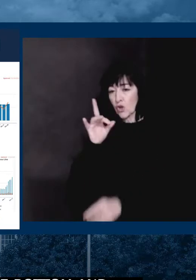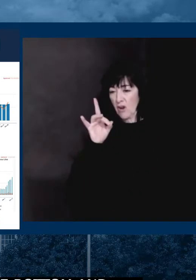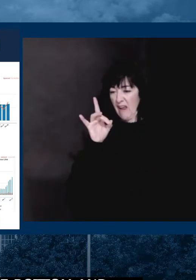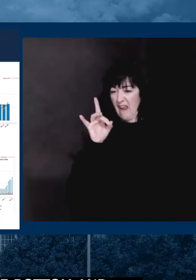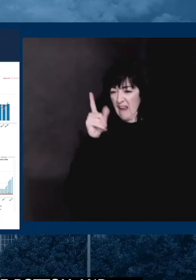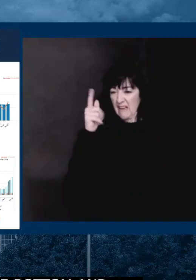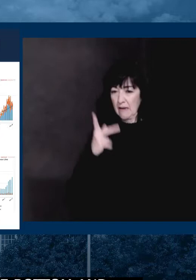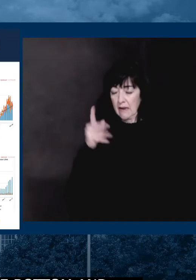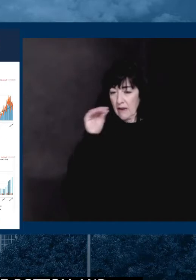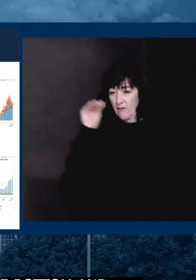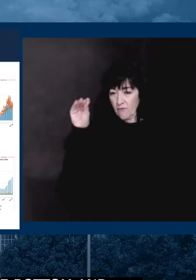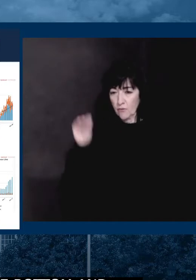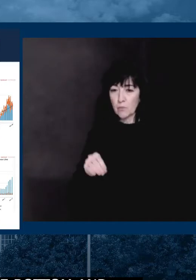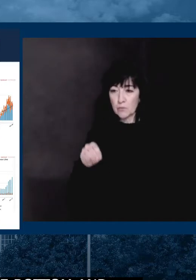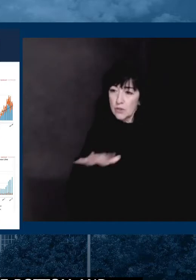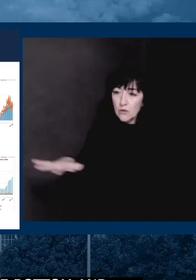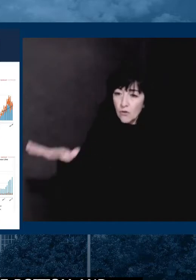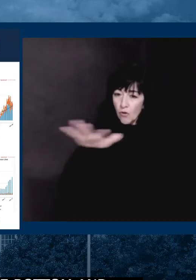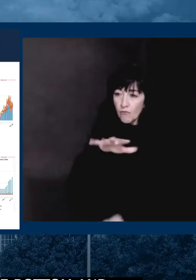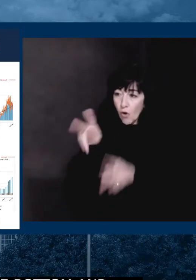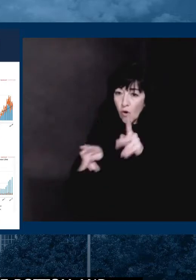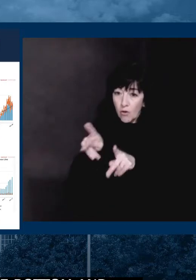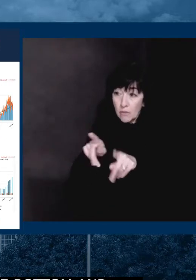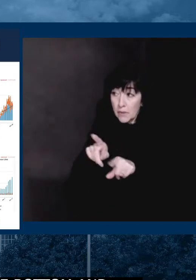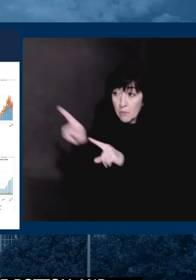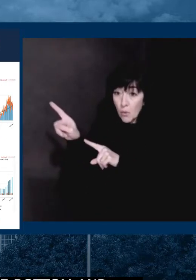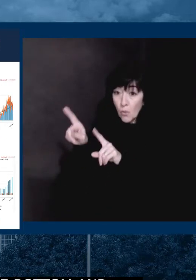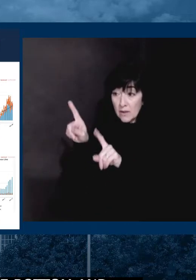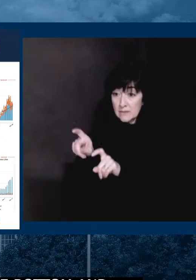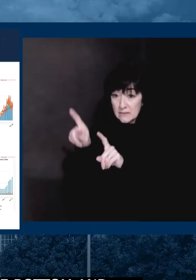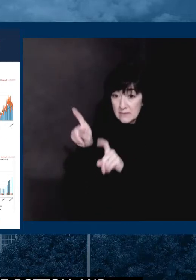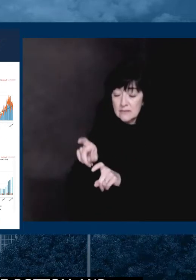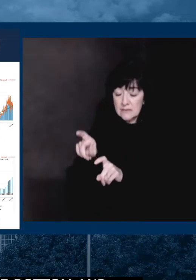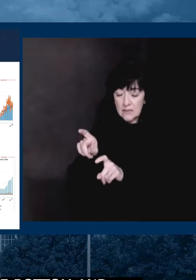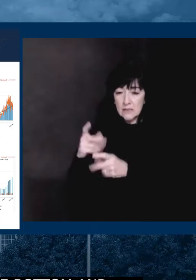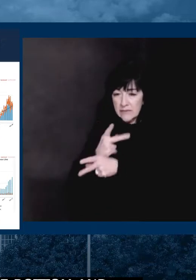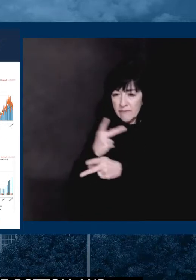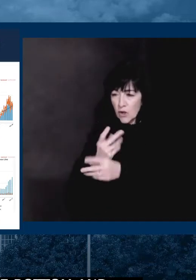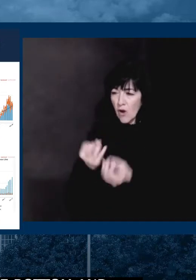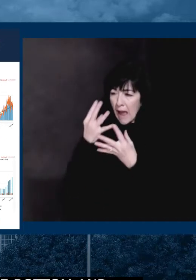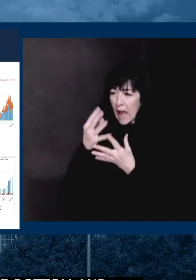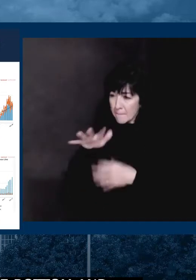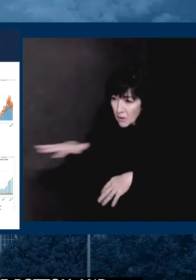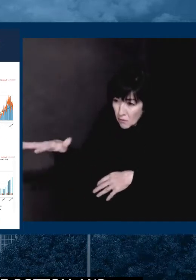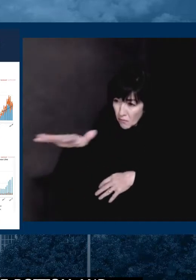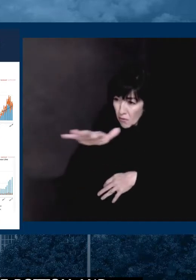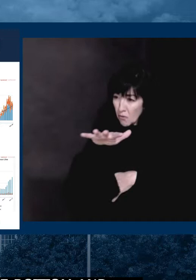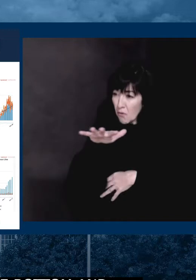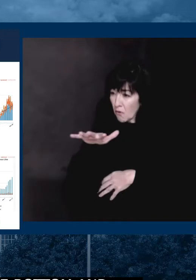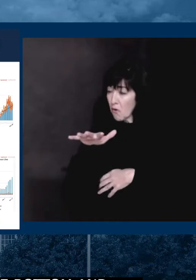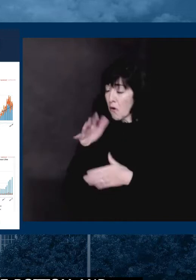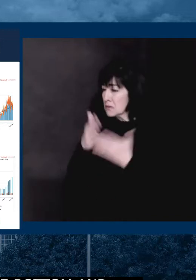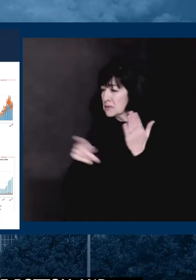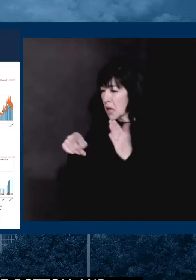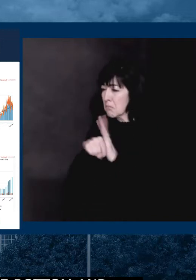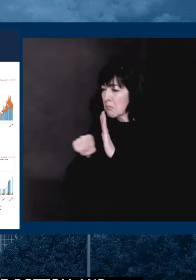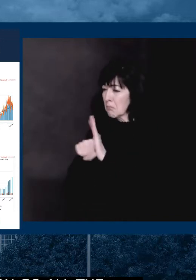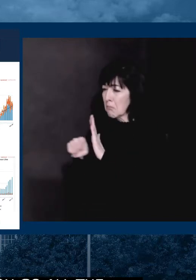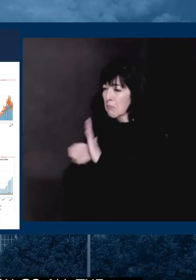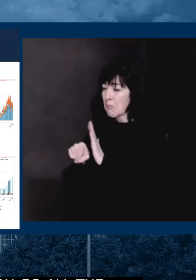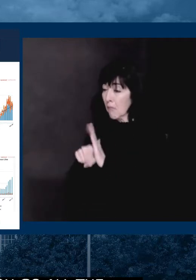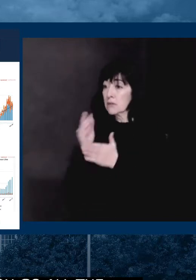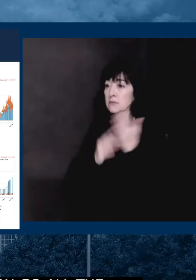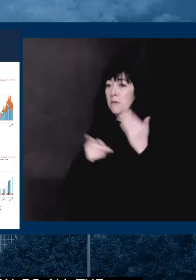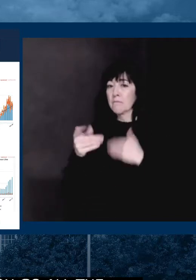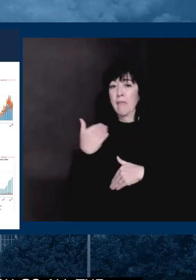with all the data that we have available, starting back in end of March, April, and you can see the top